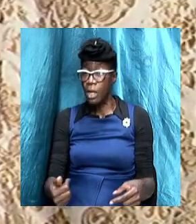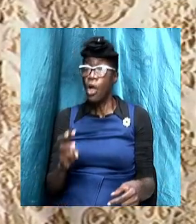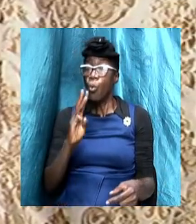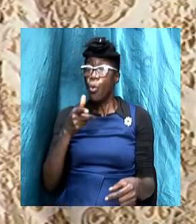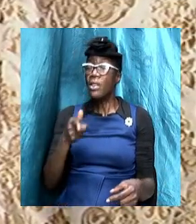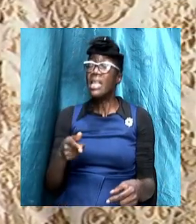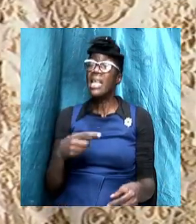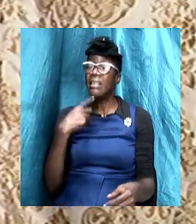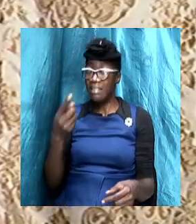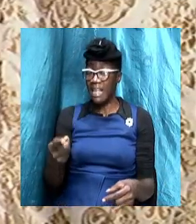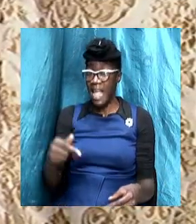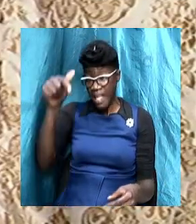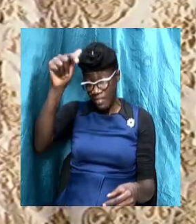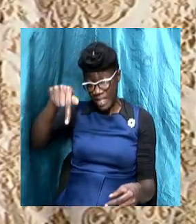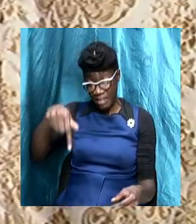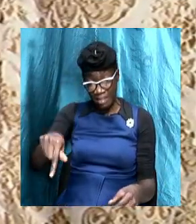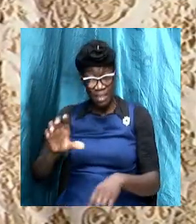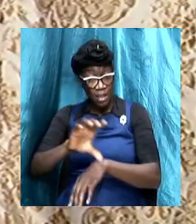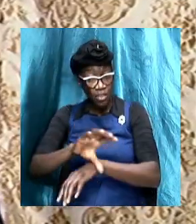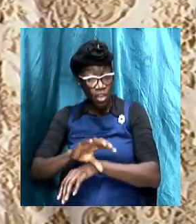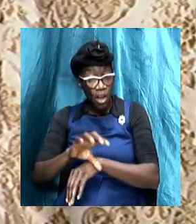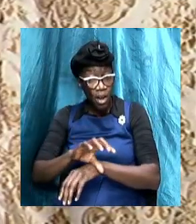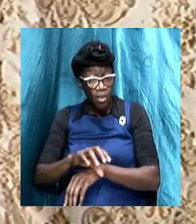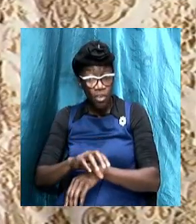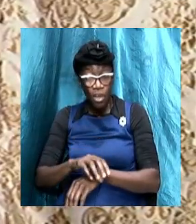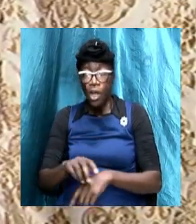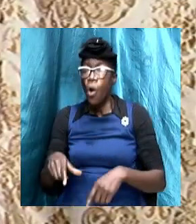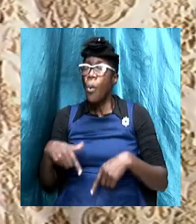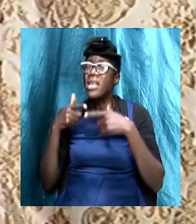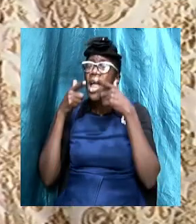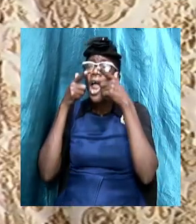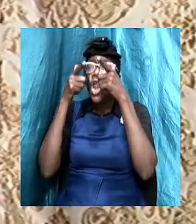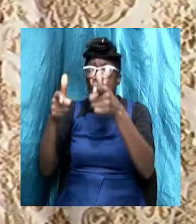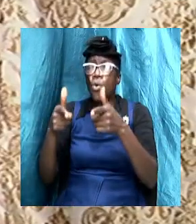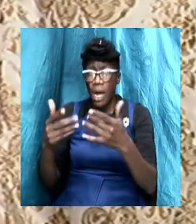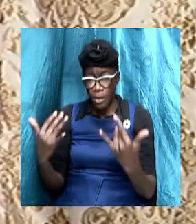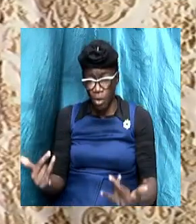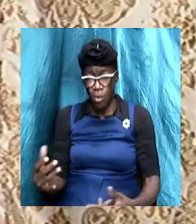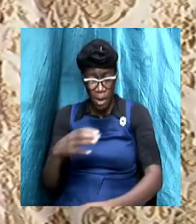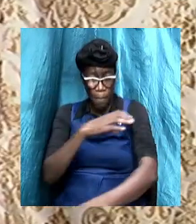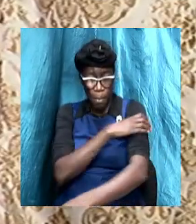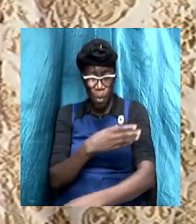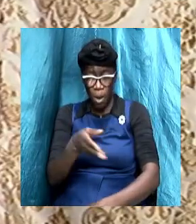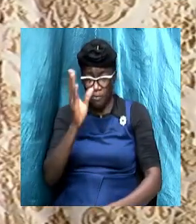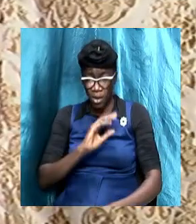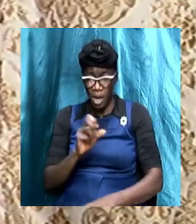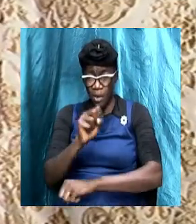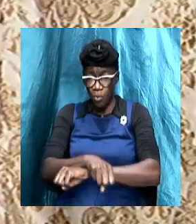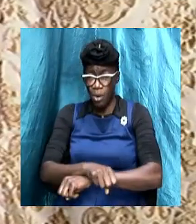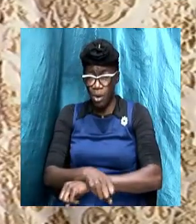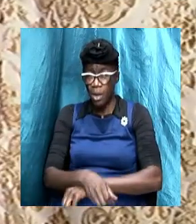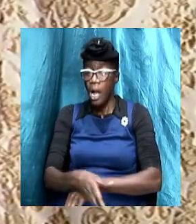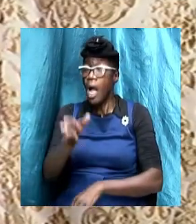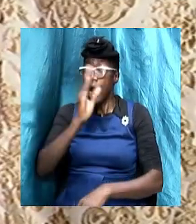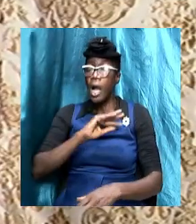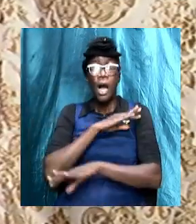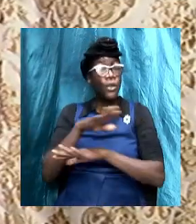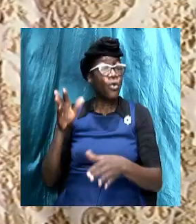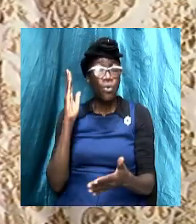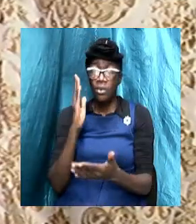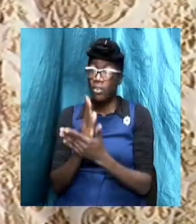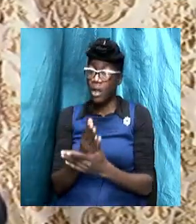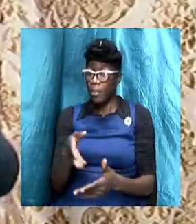the church? Amen. When they look at how the power of God operates, and can I tell you something? God has not diminished. God